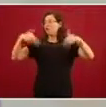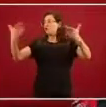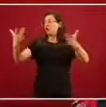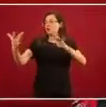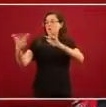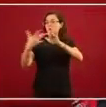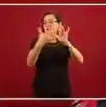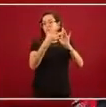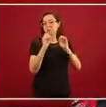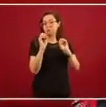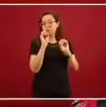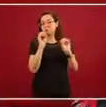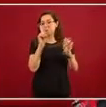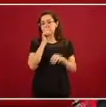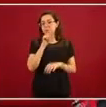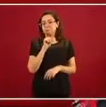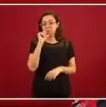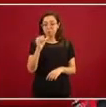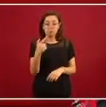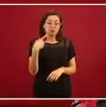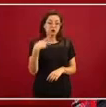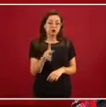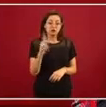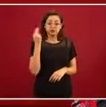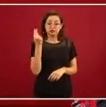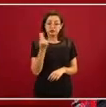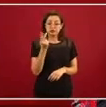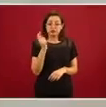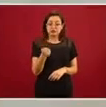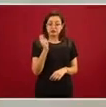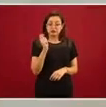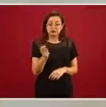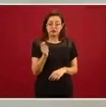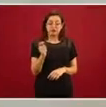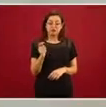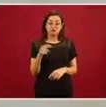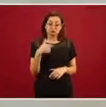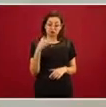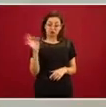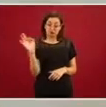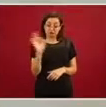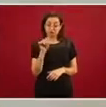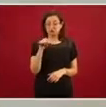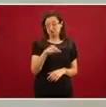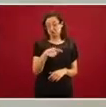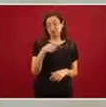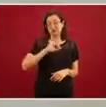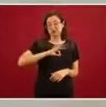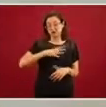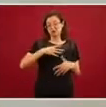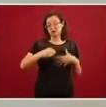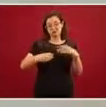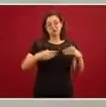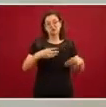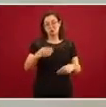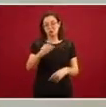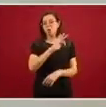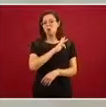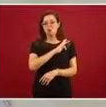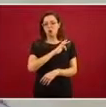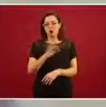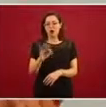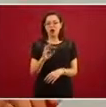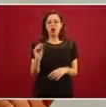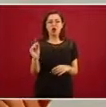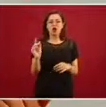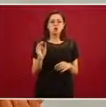there are certain social conducts that are unique to them. So it is normal to have